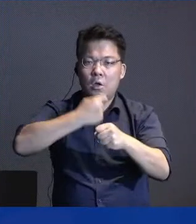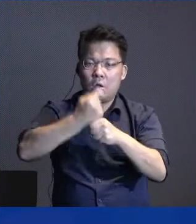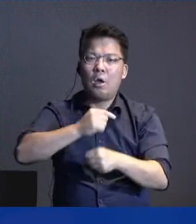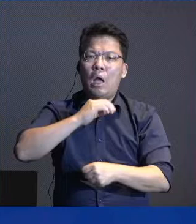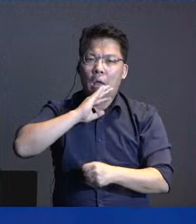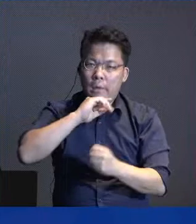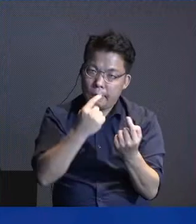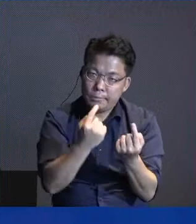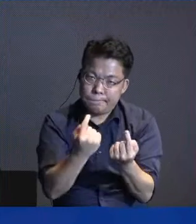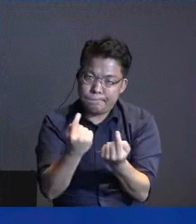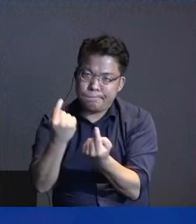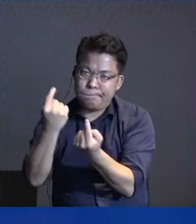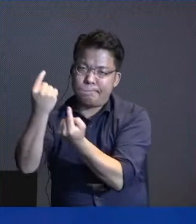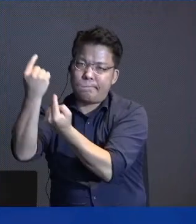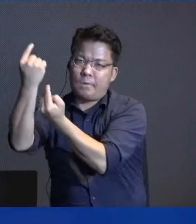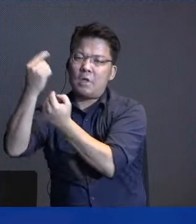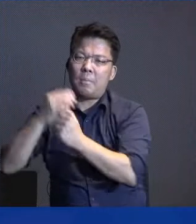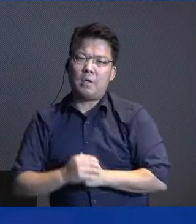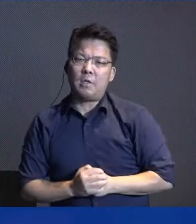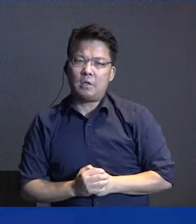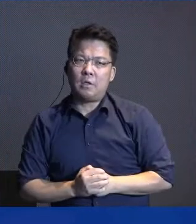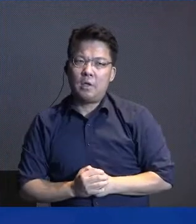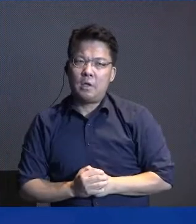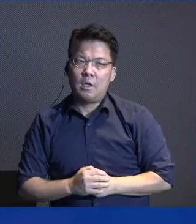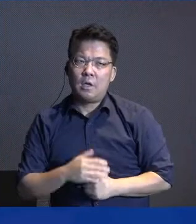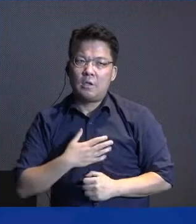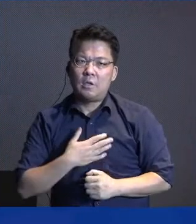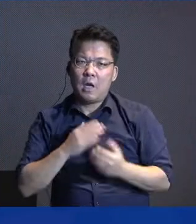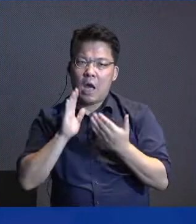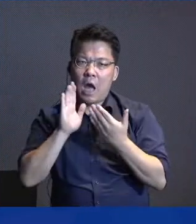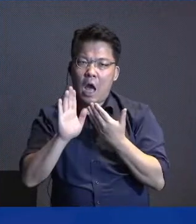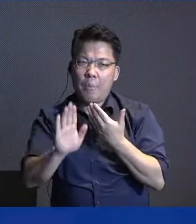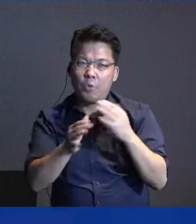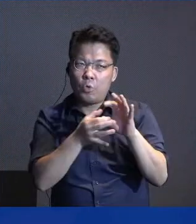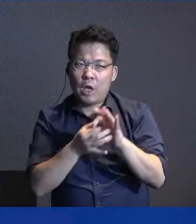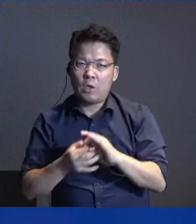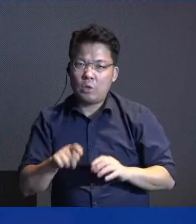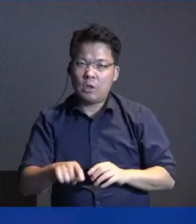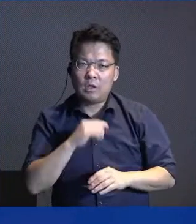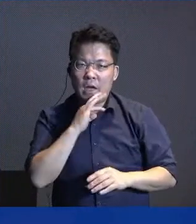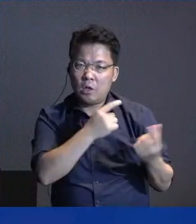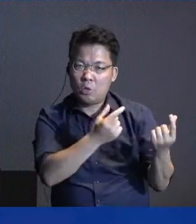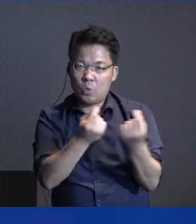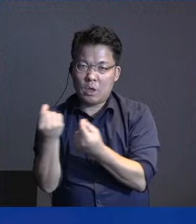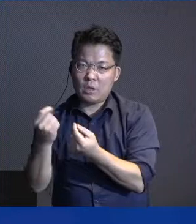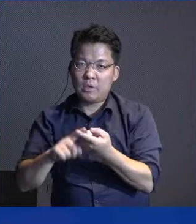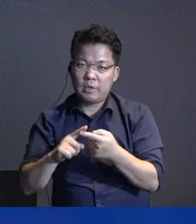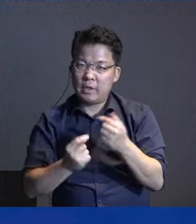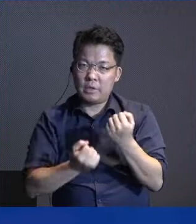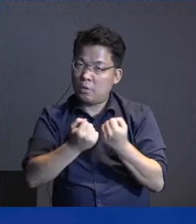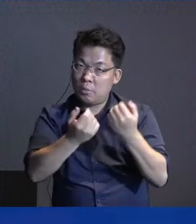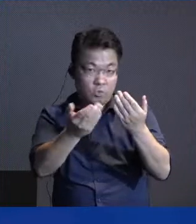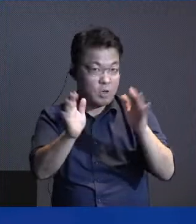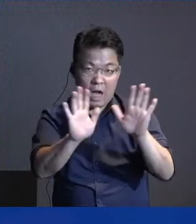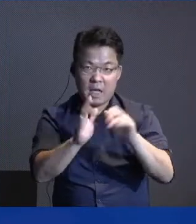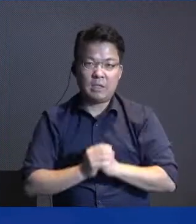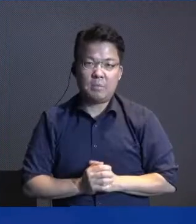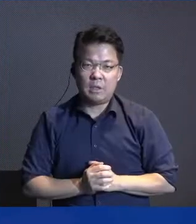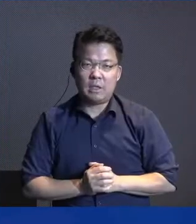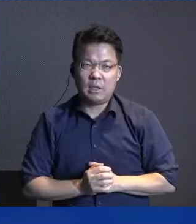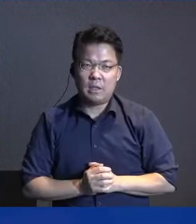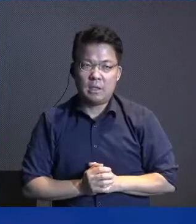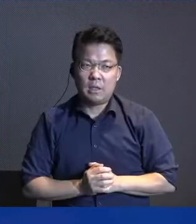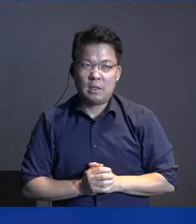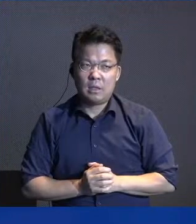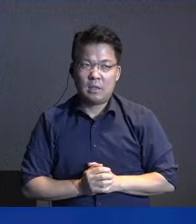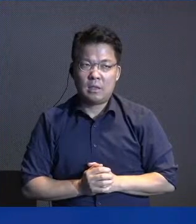So if we have to make the world a place which is suitable and age-friendly, then we have to start working